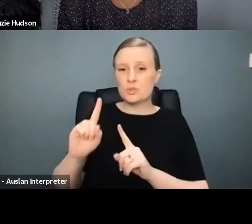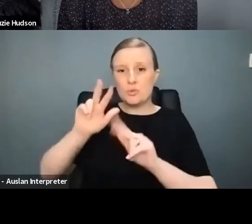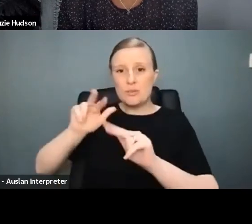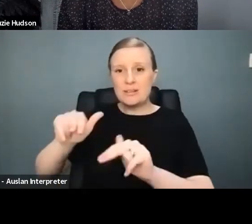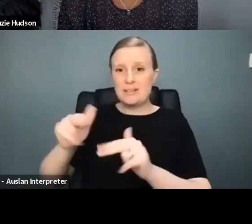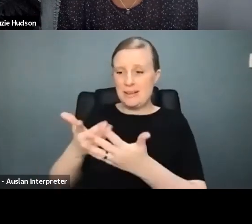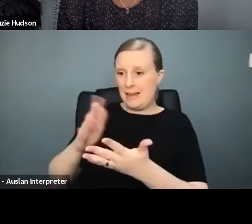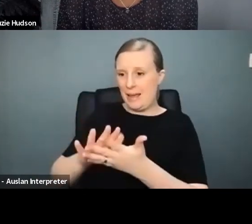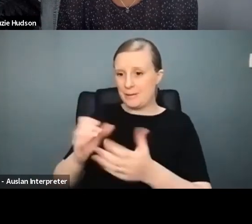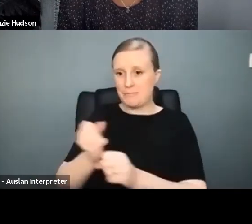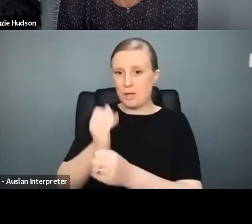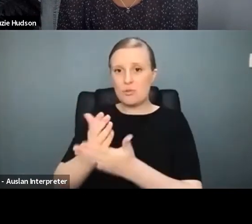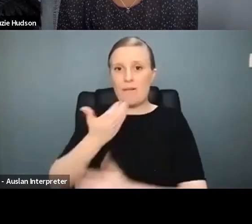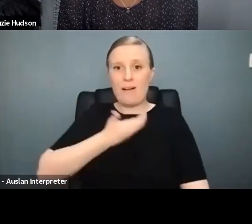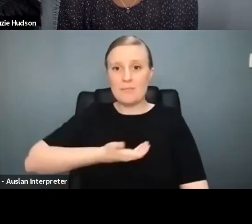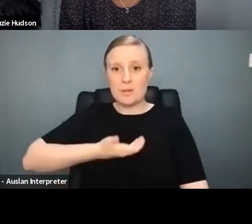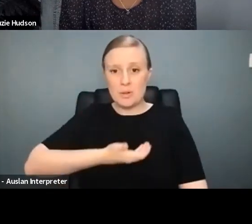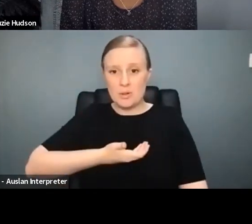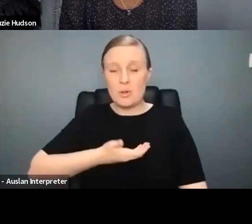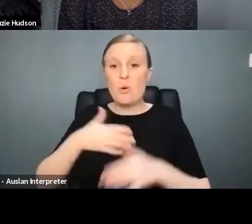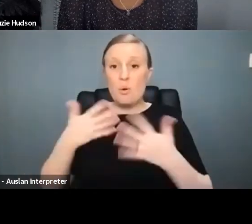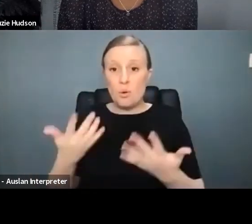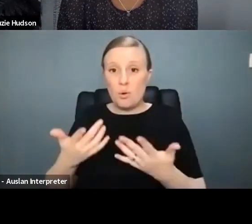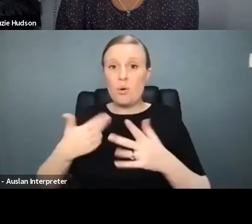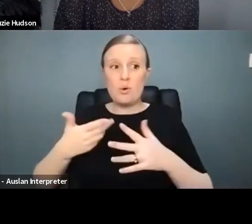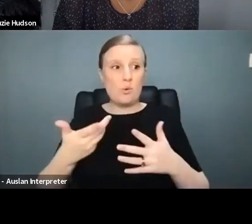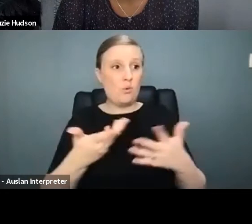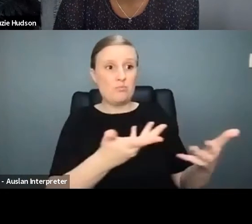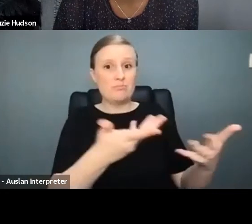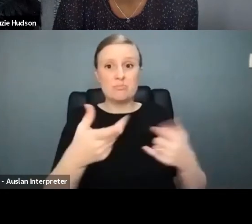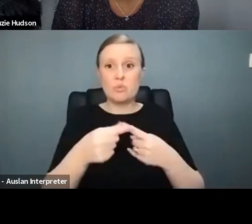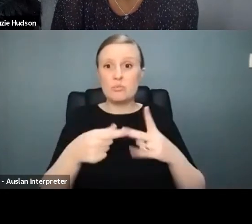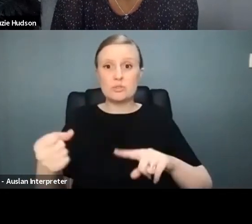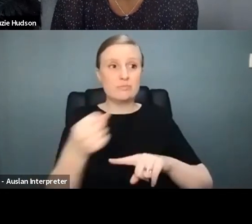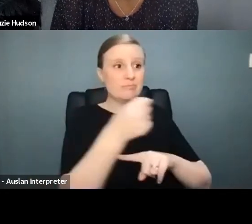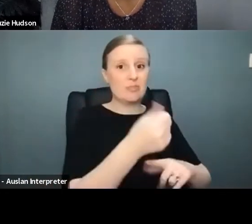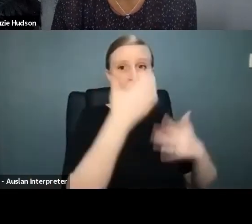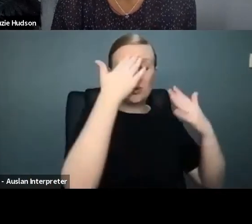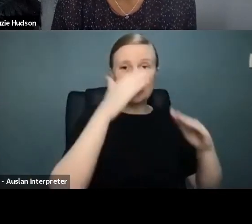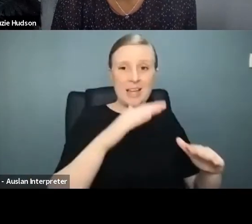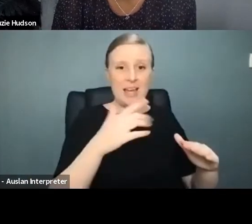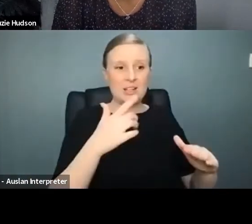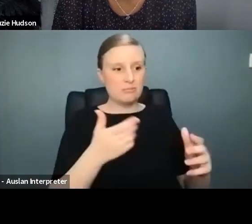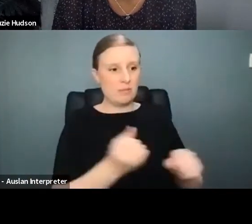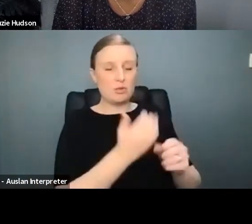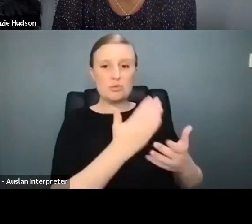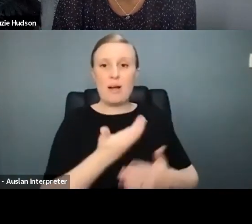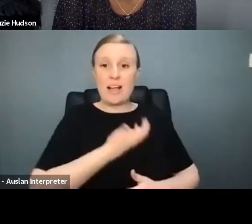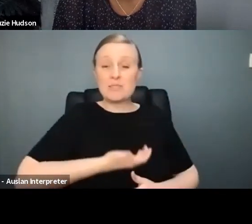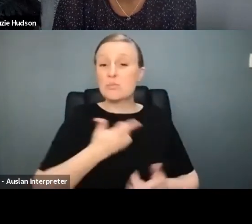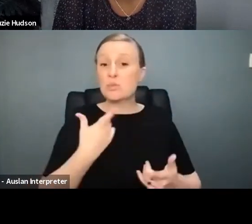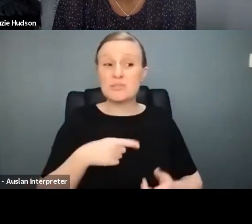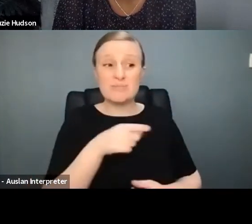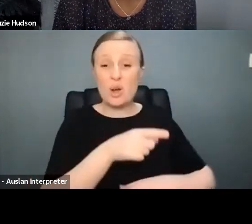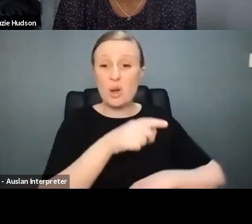intensive support. And however, you know, hospital settings are often, you know, not necessarily